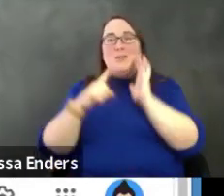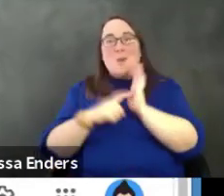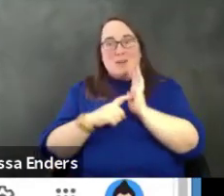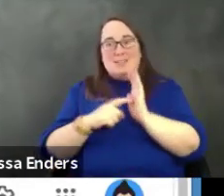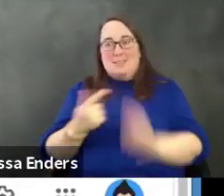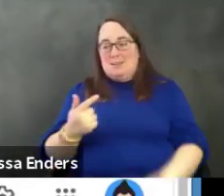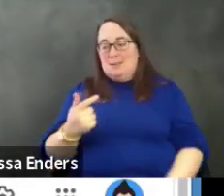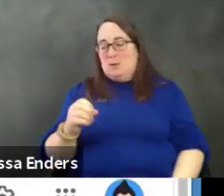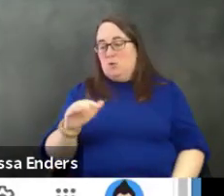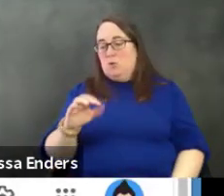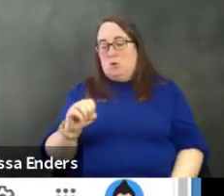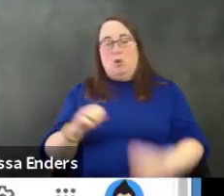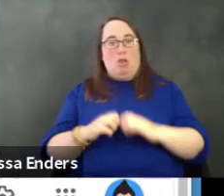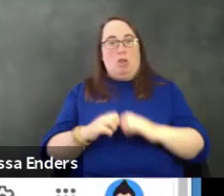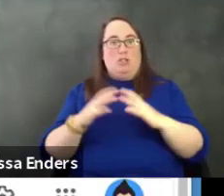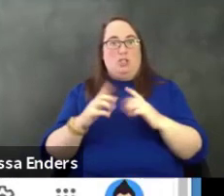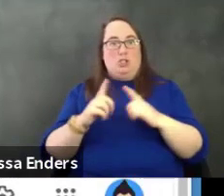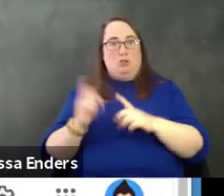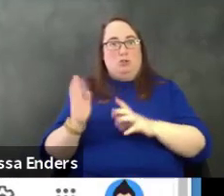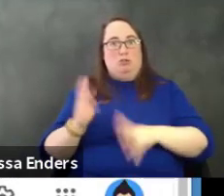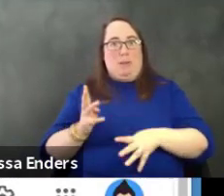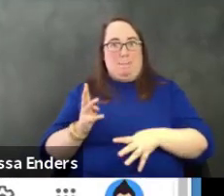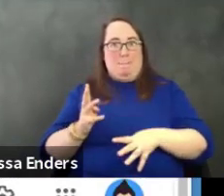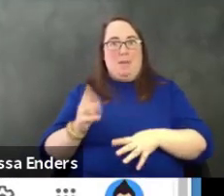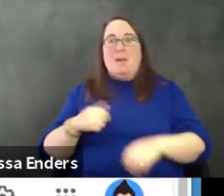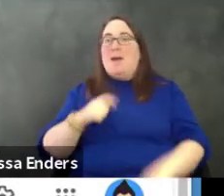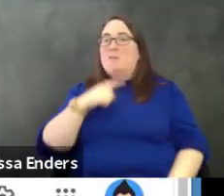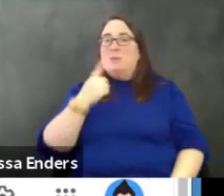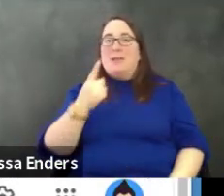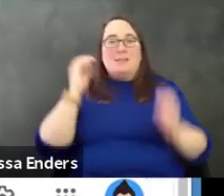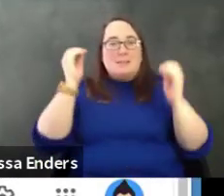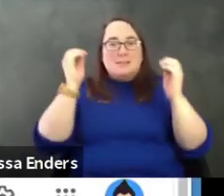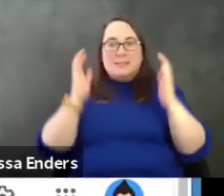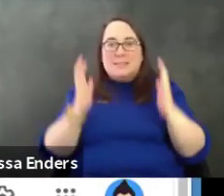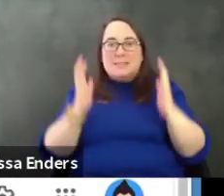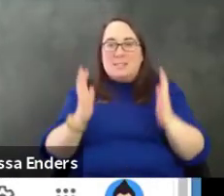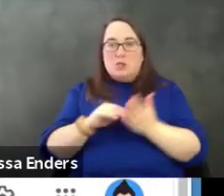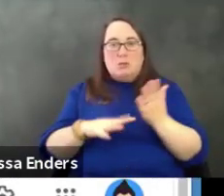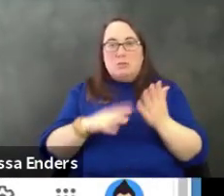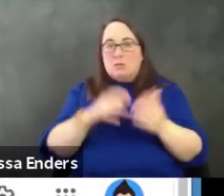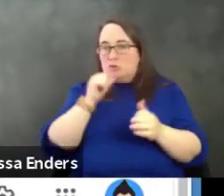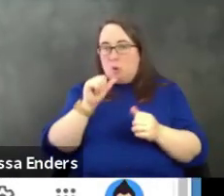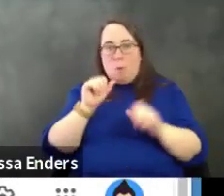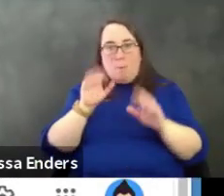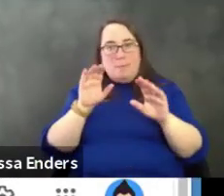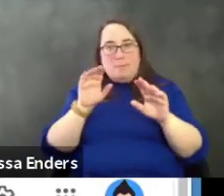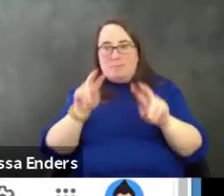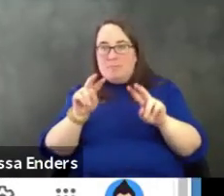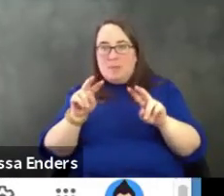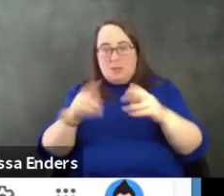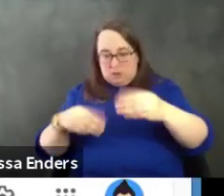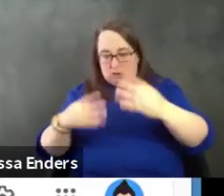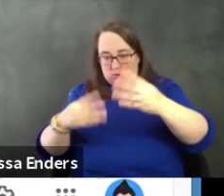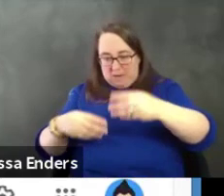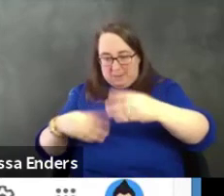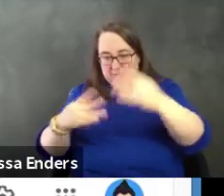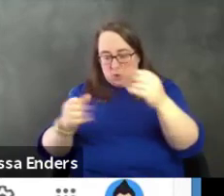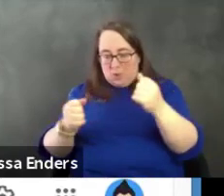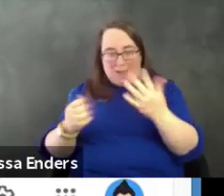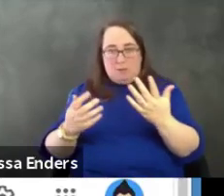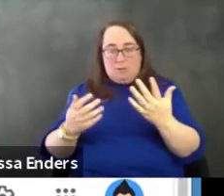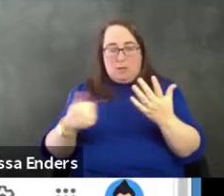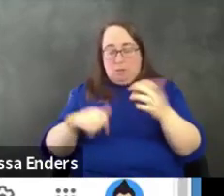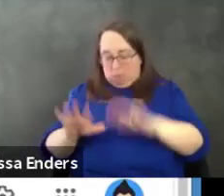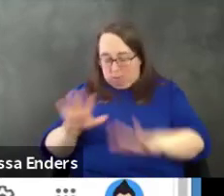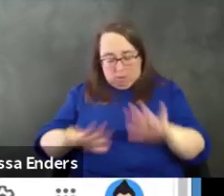Google launches you into the stream, and I have to tell teachers and students, disregard the stream. Think of it like Facebook. You can get lost because you start scrolling. You don't know what